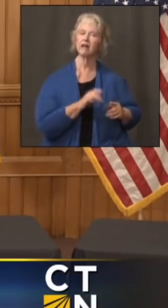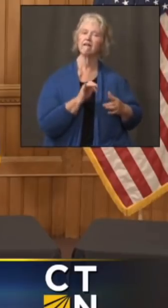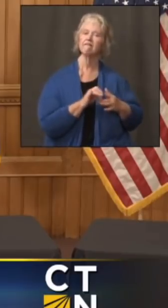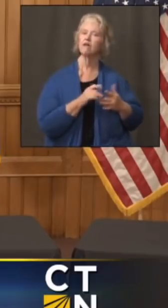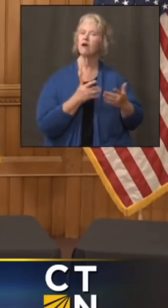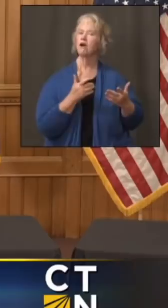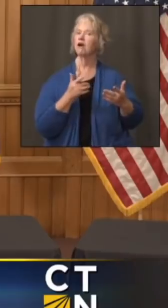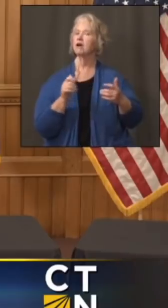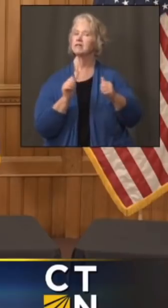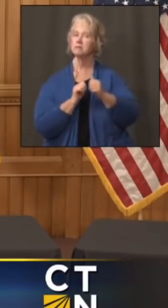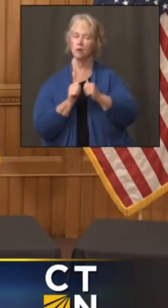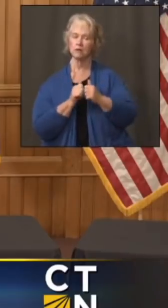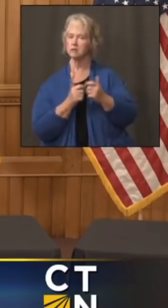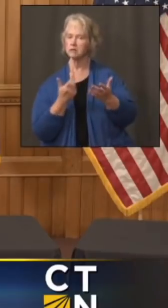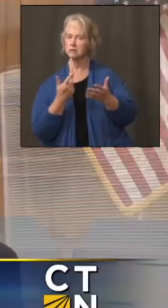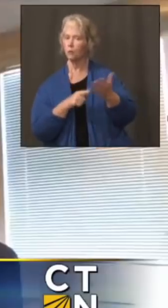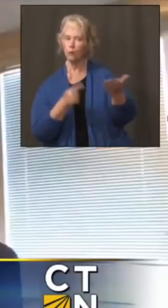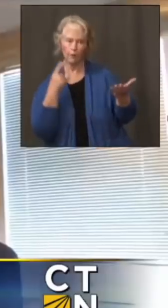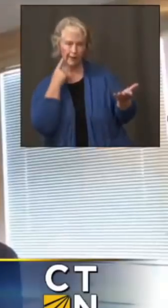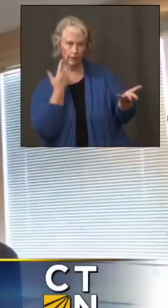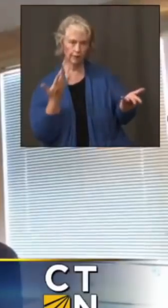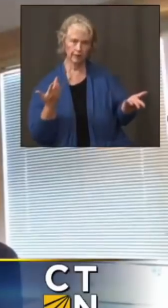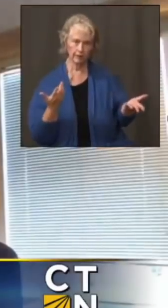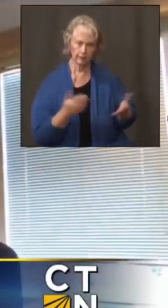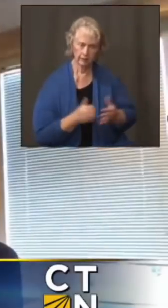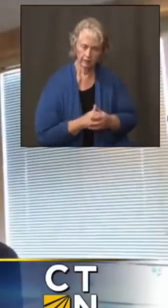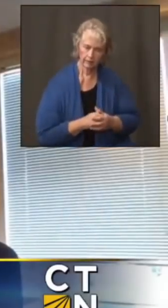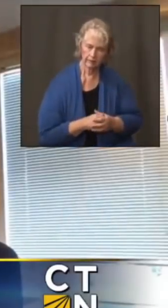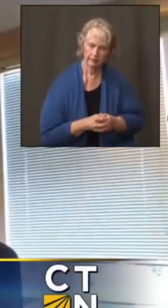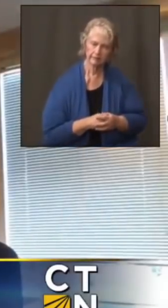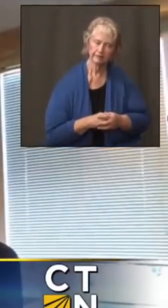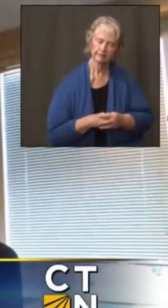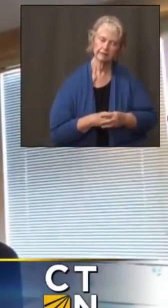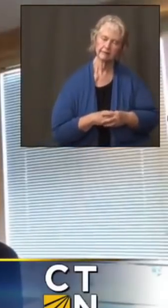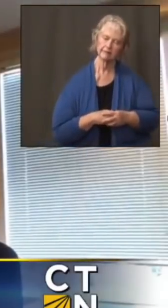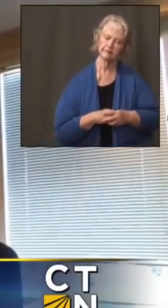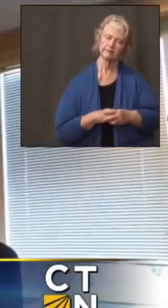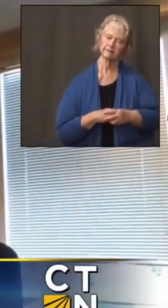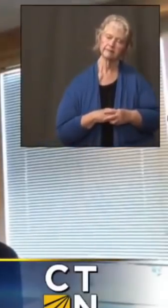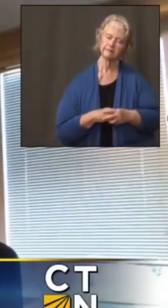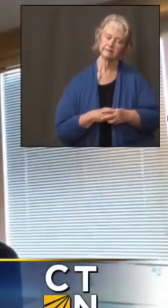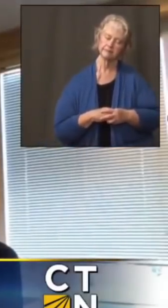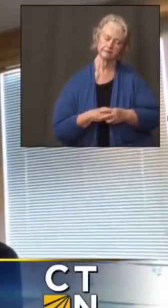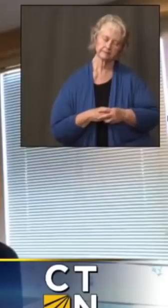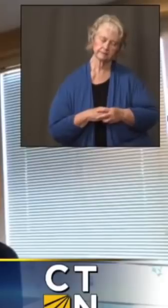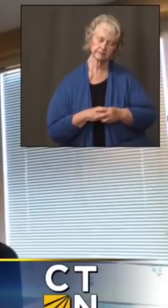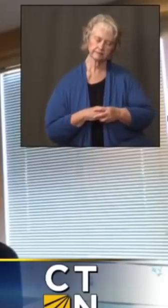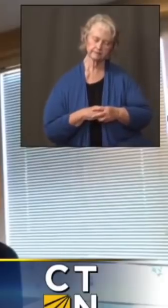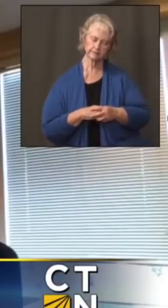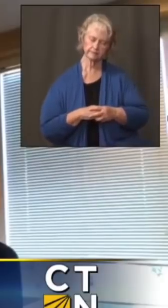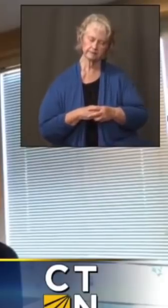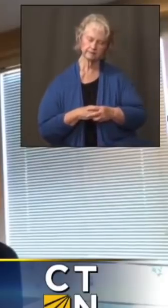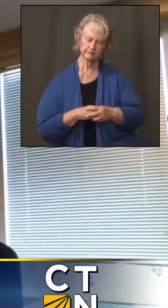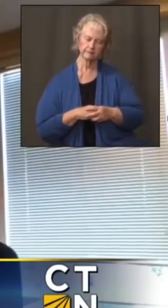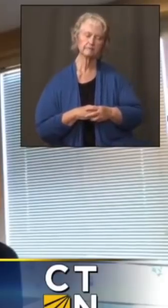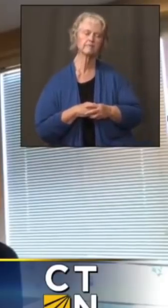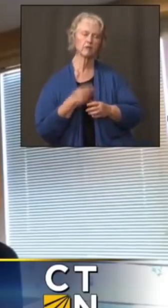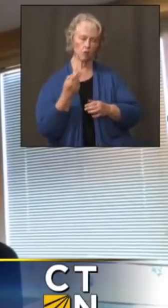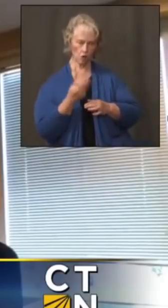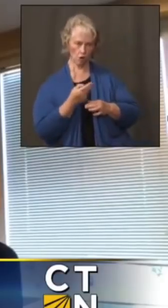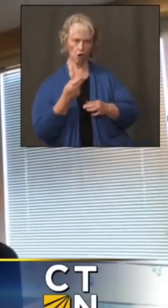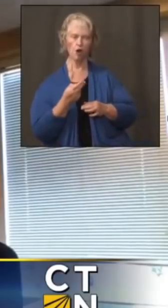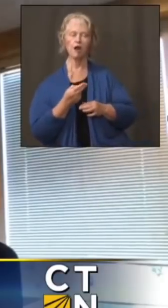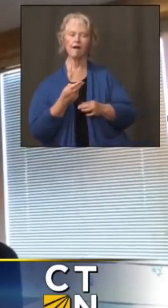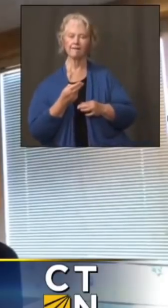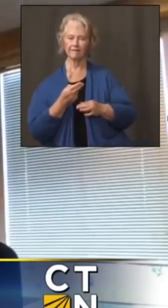hearing from the capital city at this point? So Hartford has